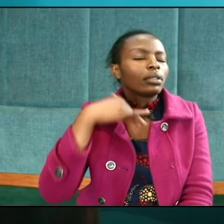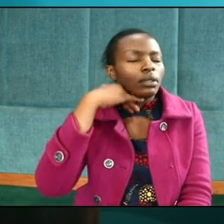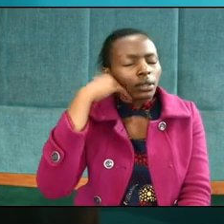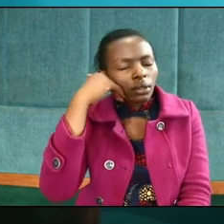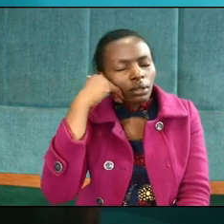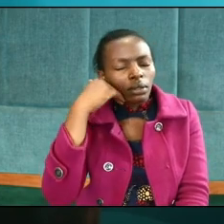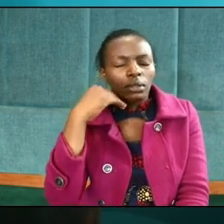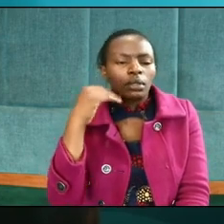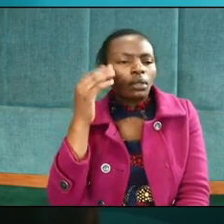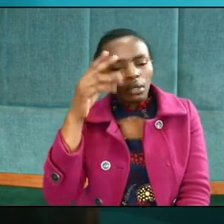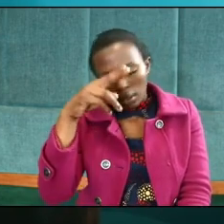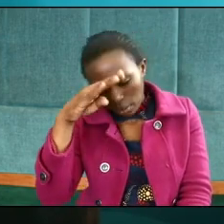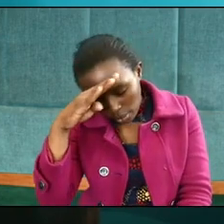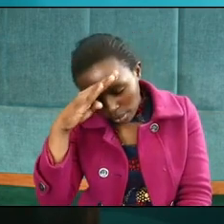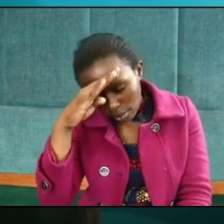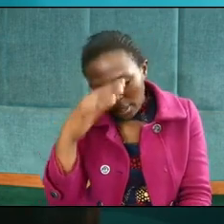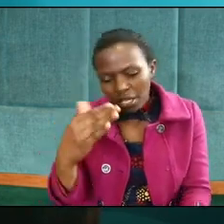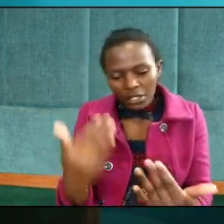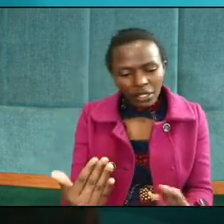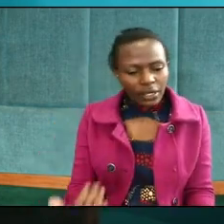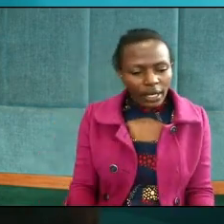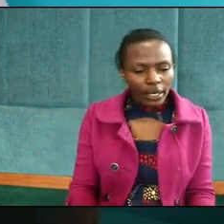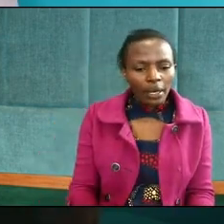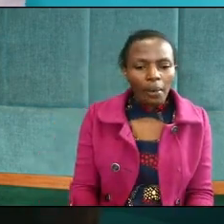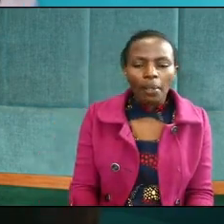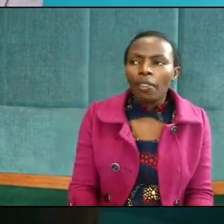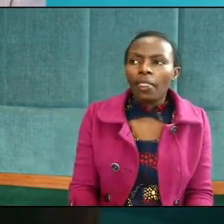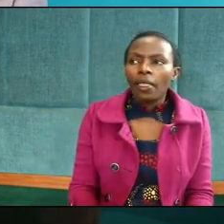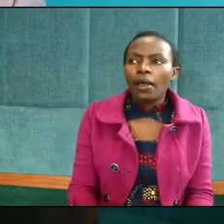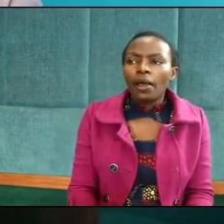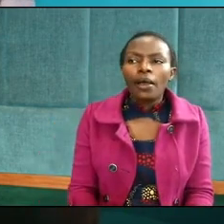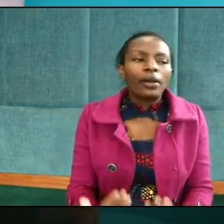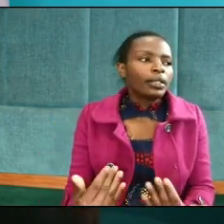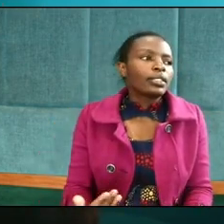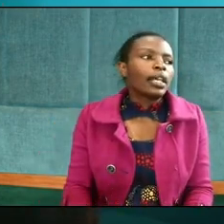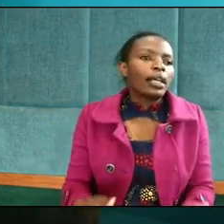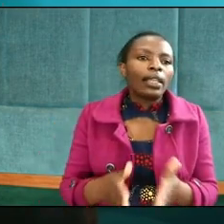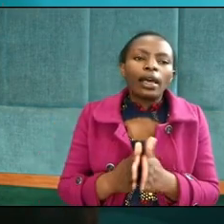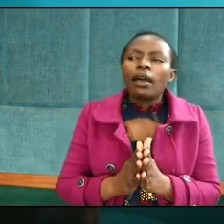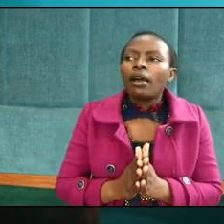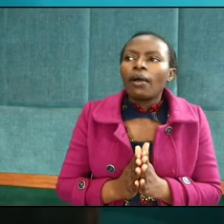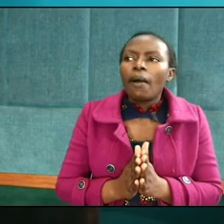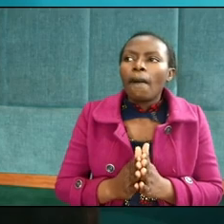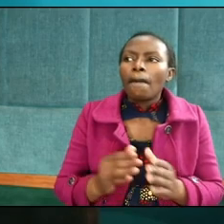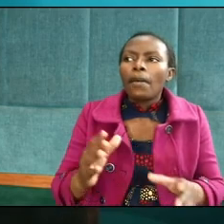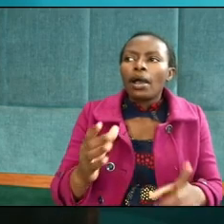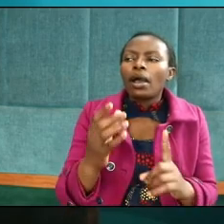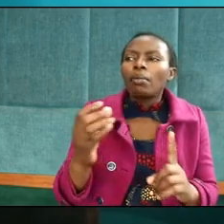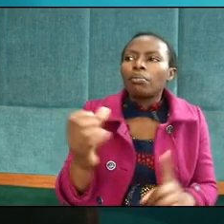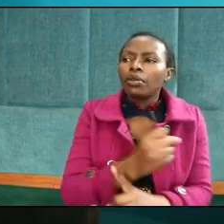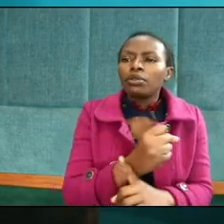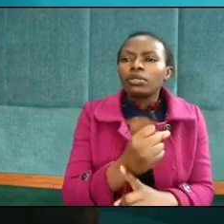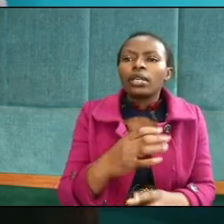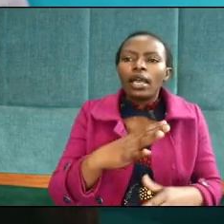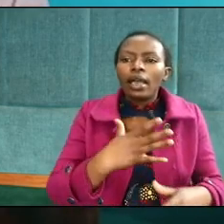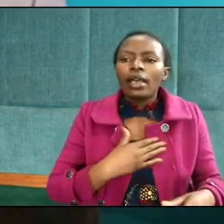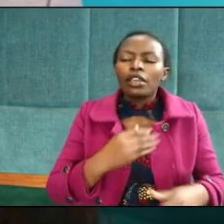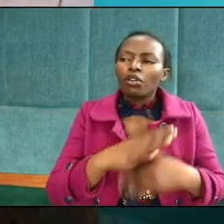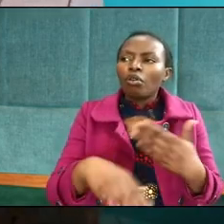abuse, child abuse, sleep problems or sleep disorders, personality disorders,